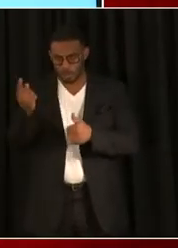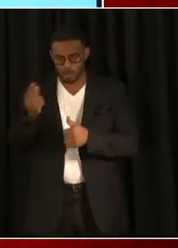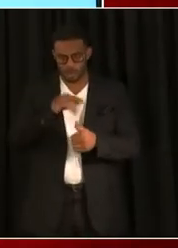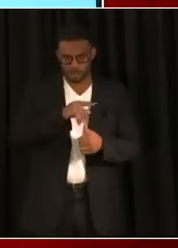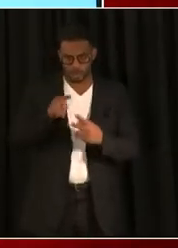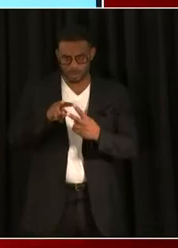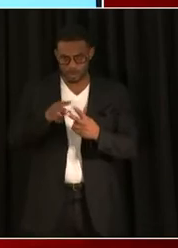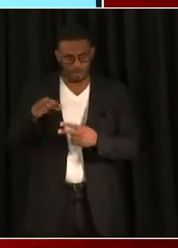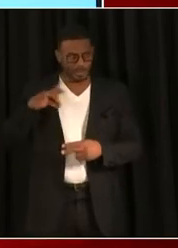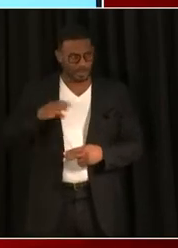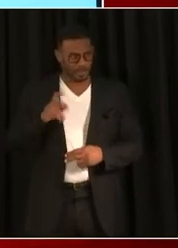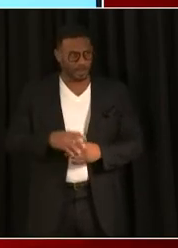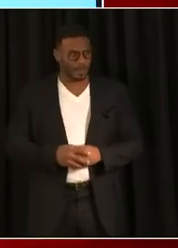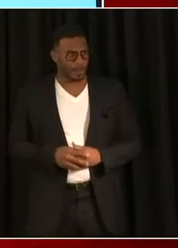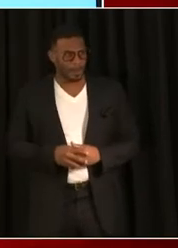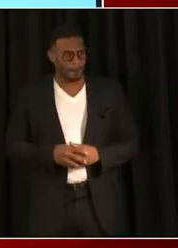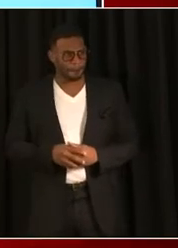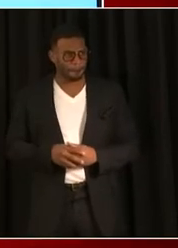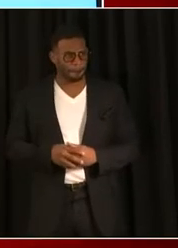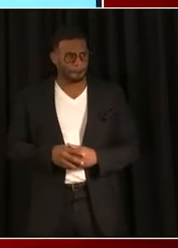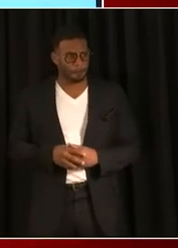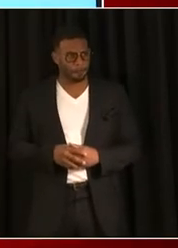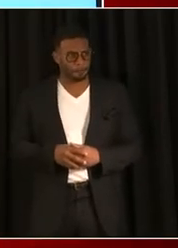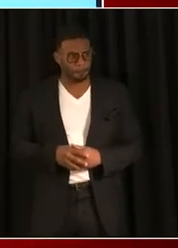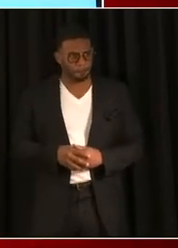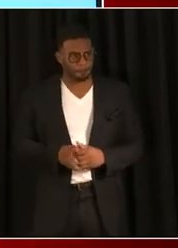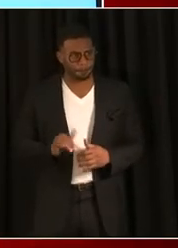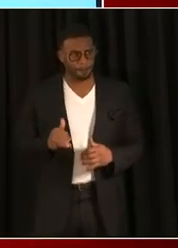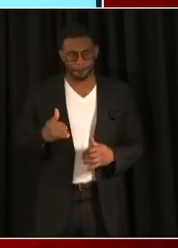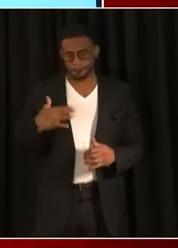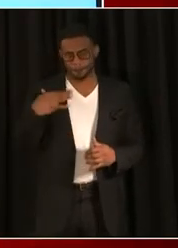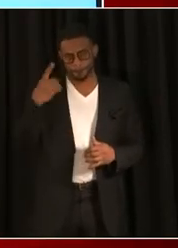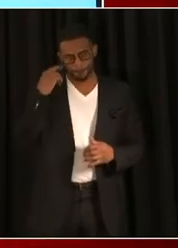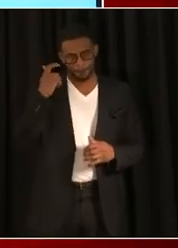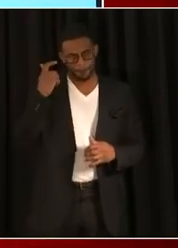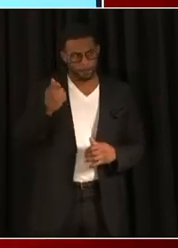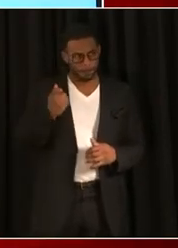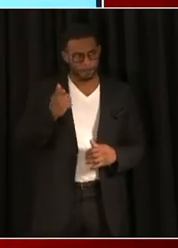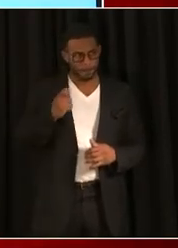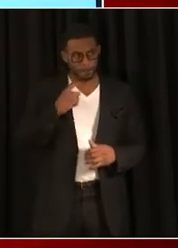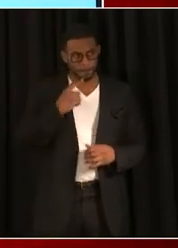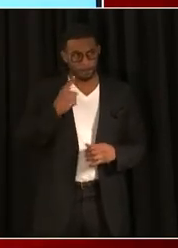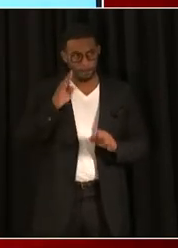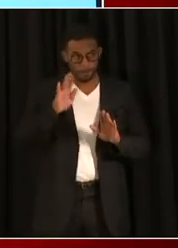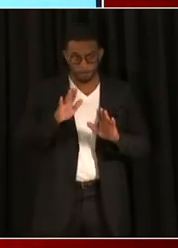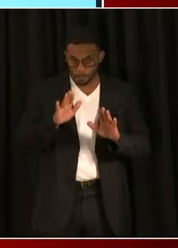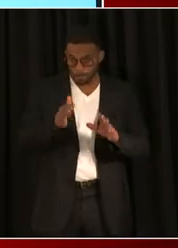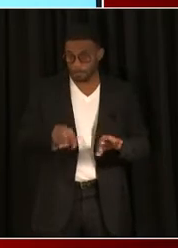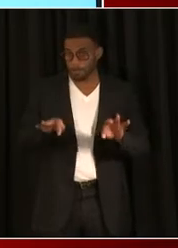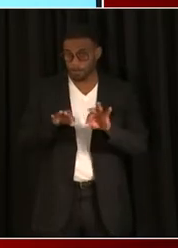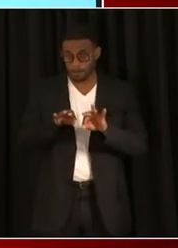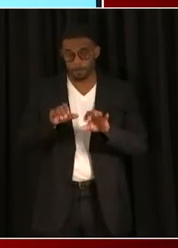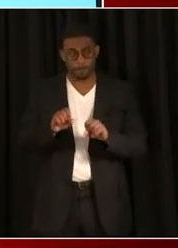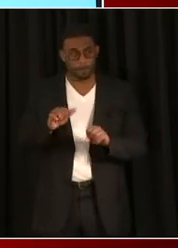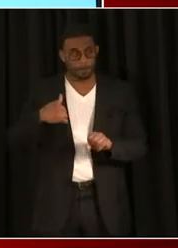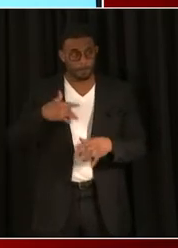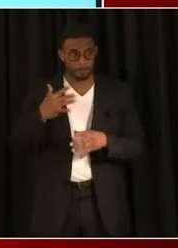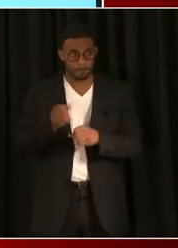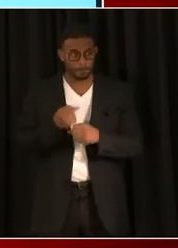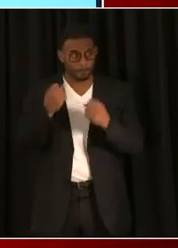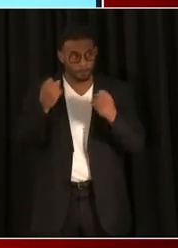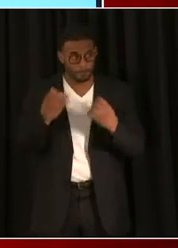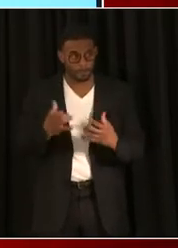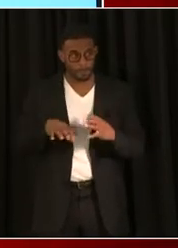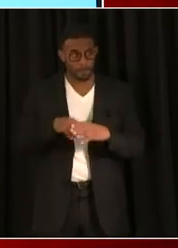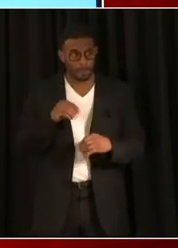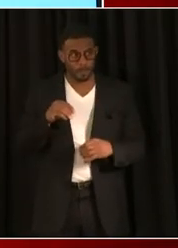out. But what I will say is that applying for the grant is worthwhile. We have